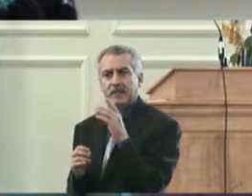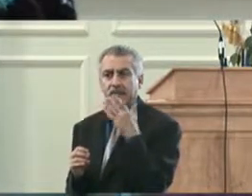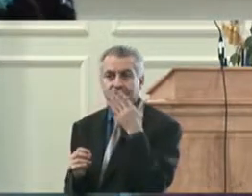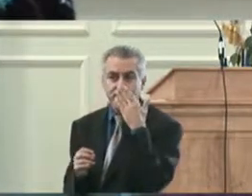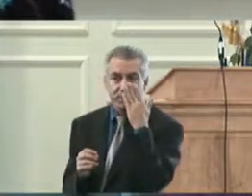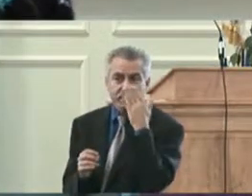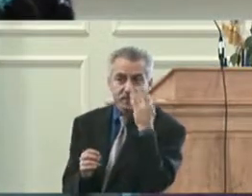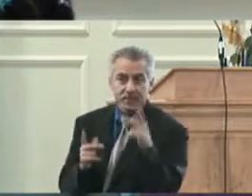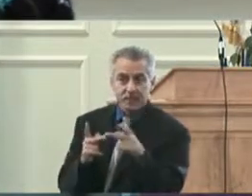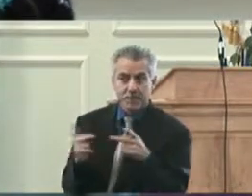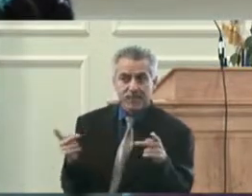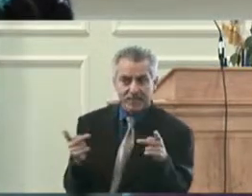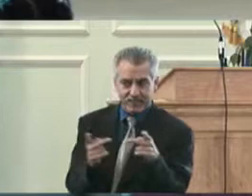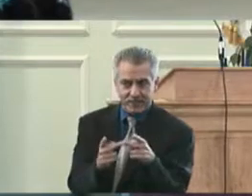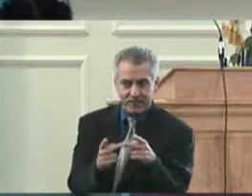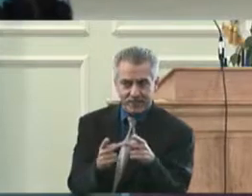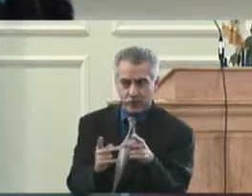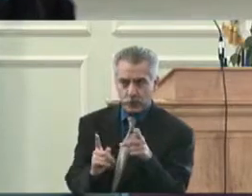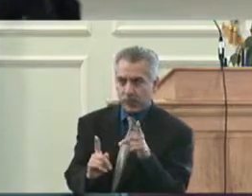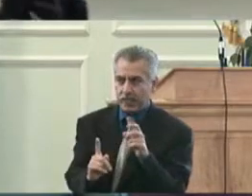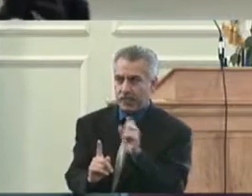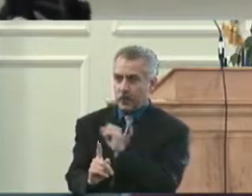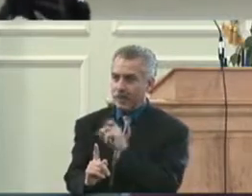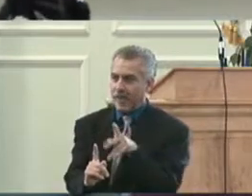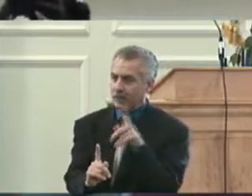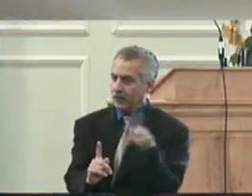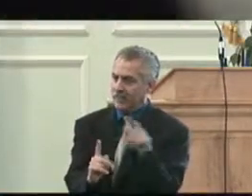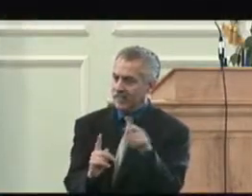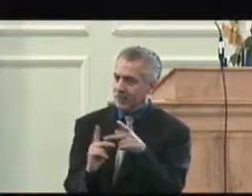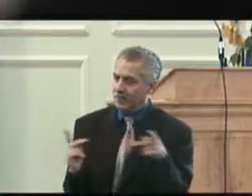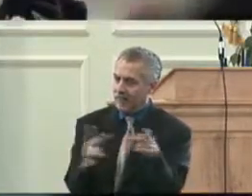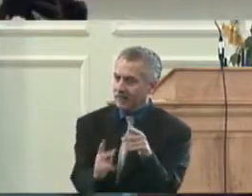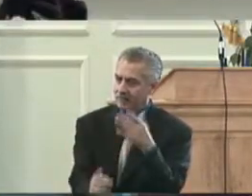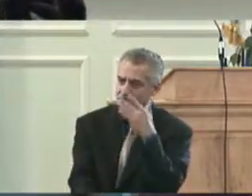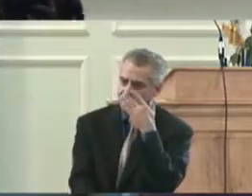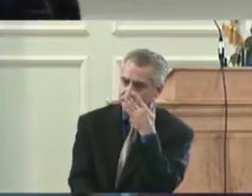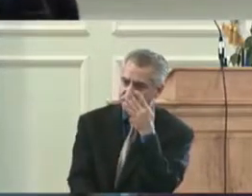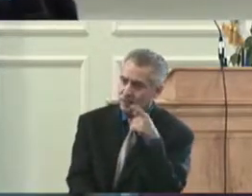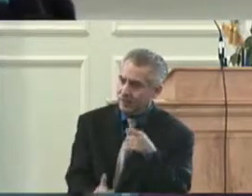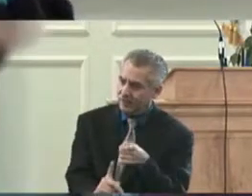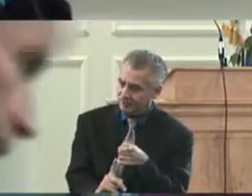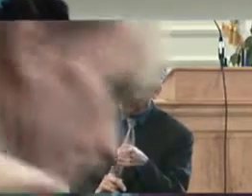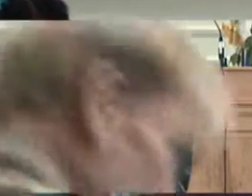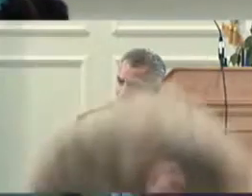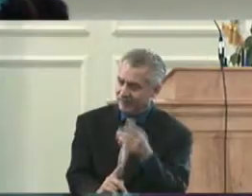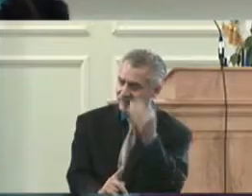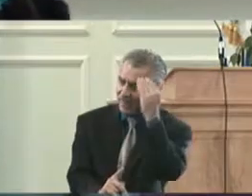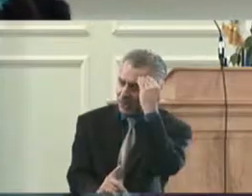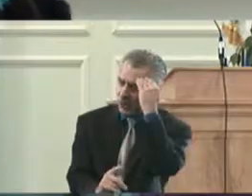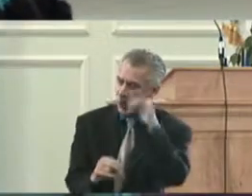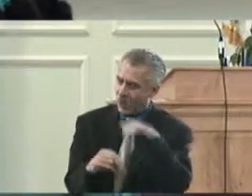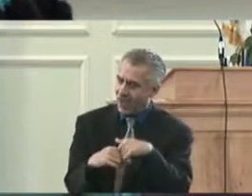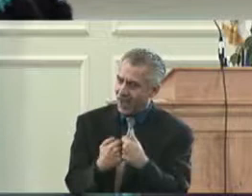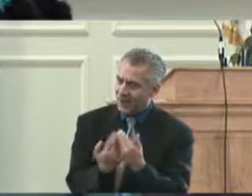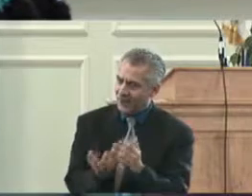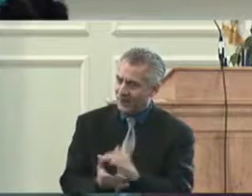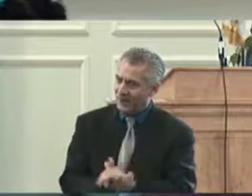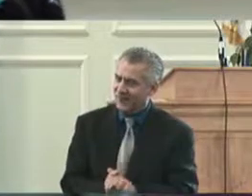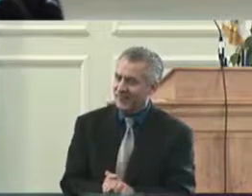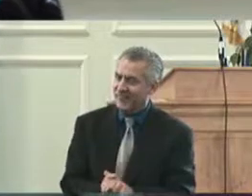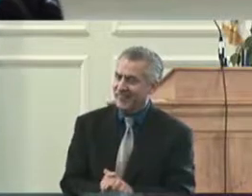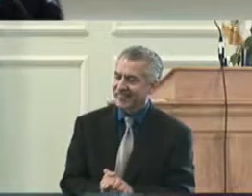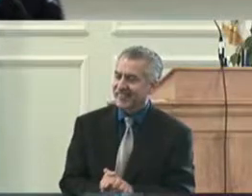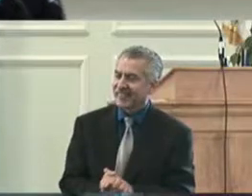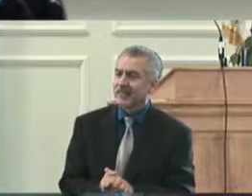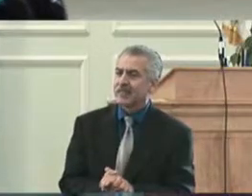made, or so there's more salamanders. We are, our church,